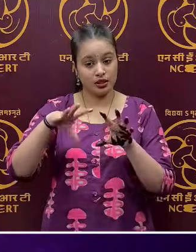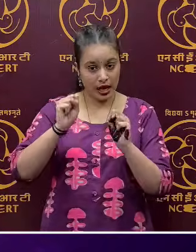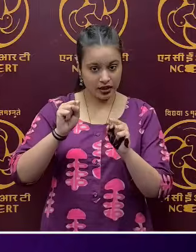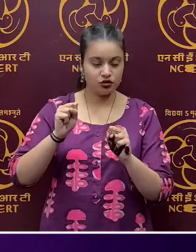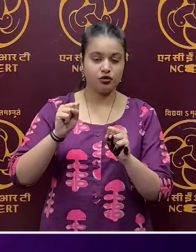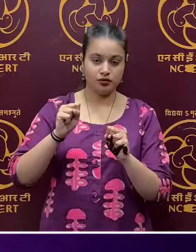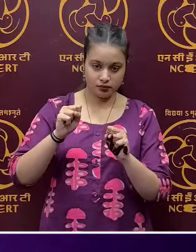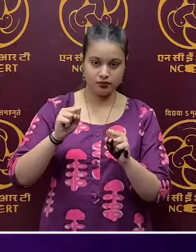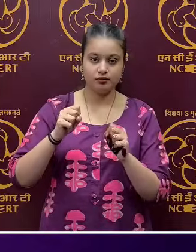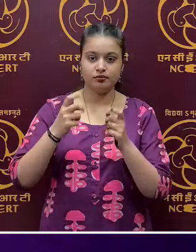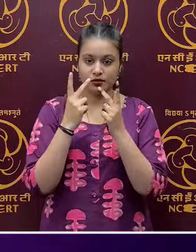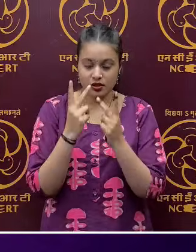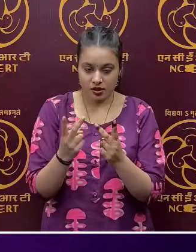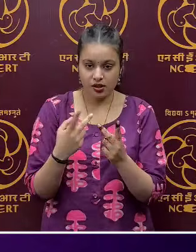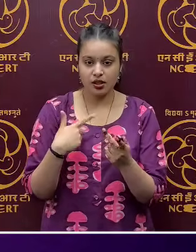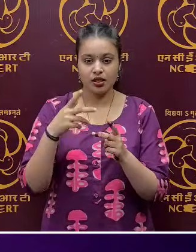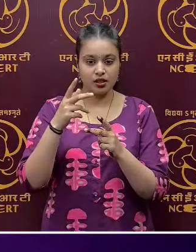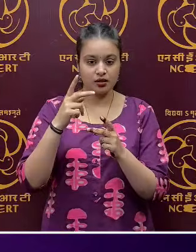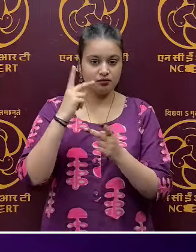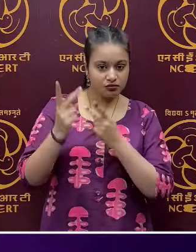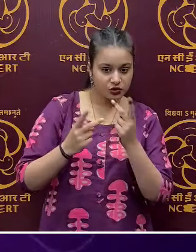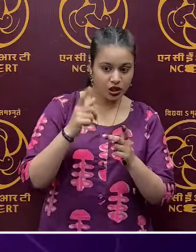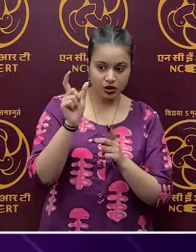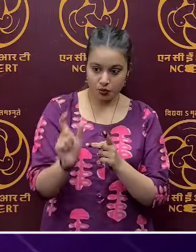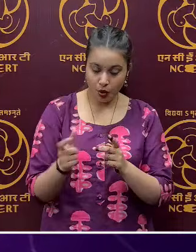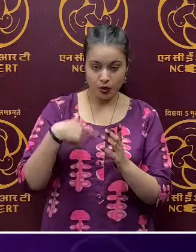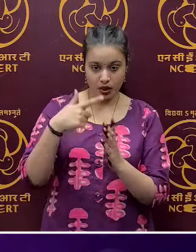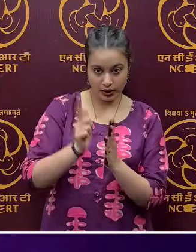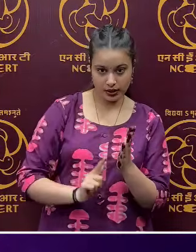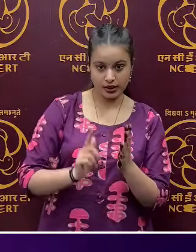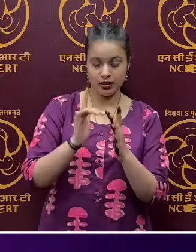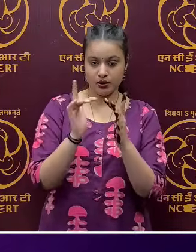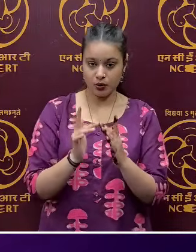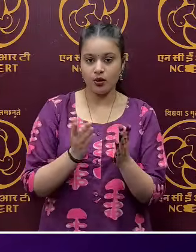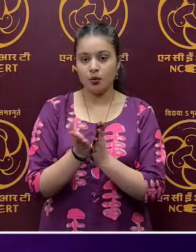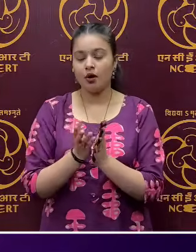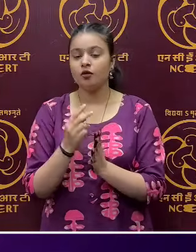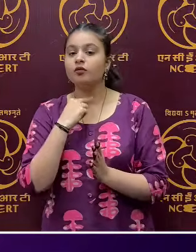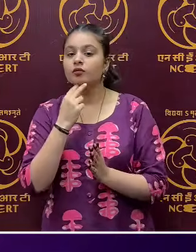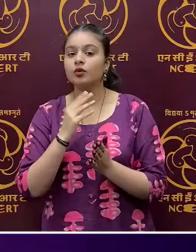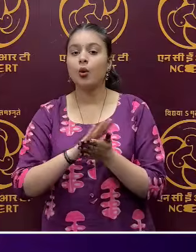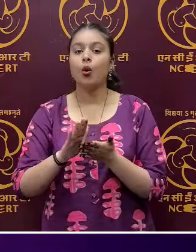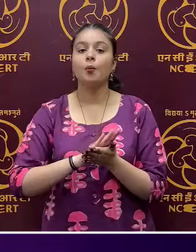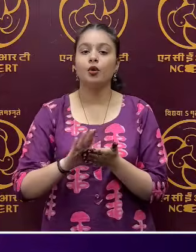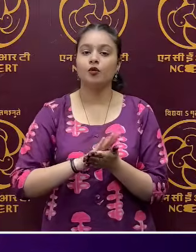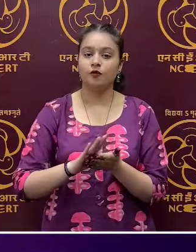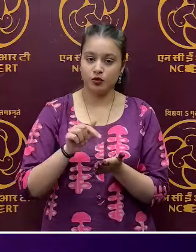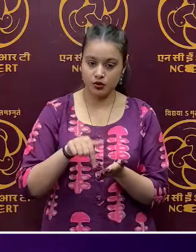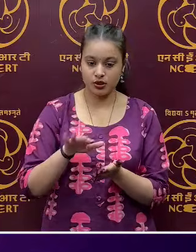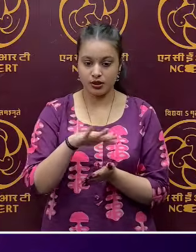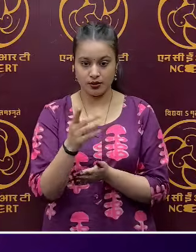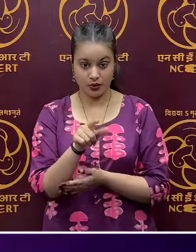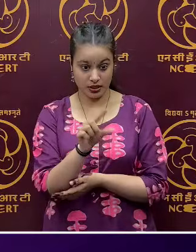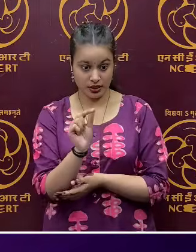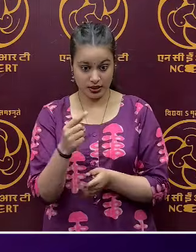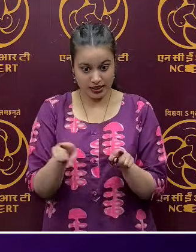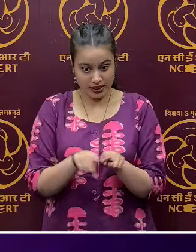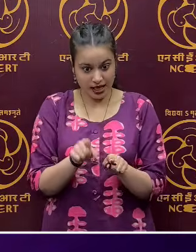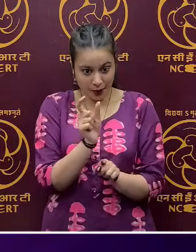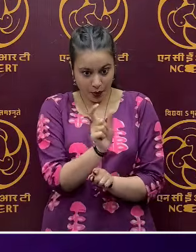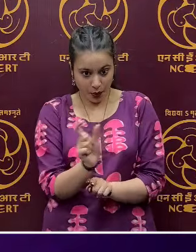Yes. Go, you can search for word lists on the internet with similar sounds. They're called homophones. The ones that look similar